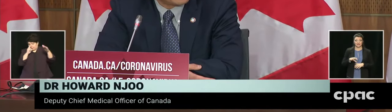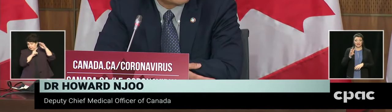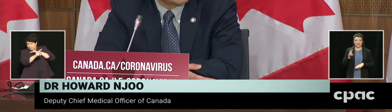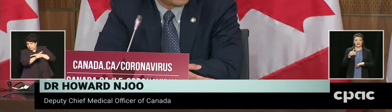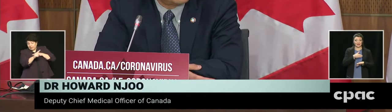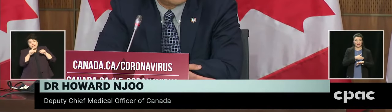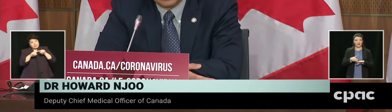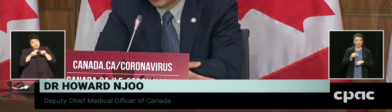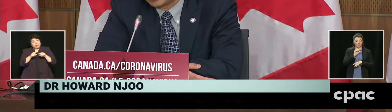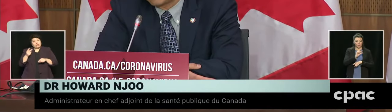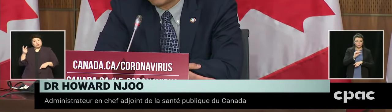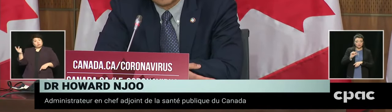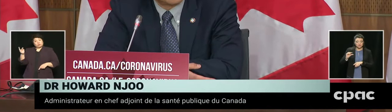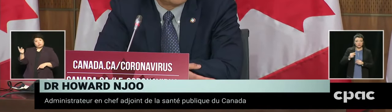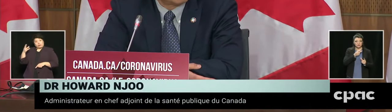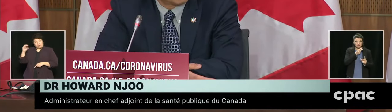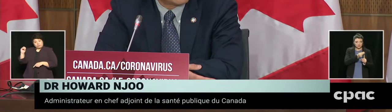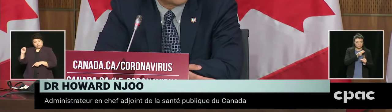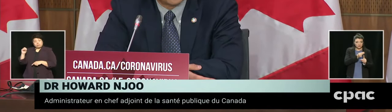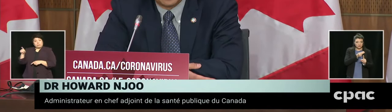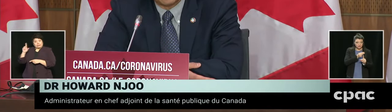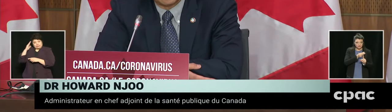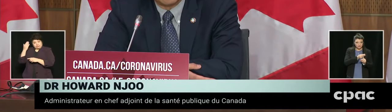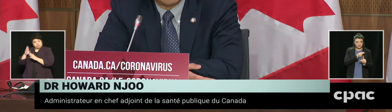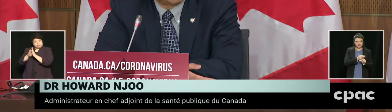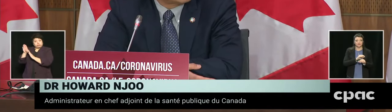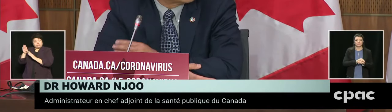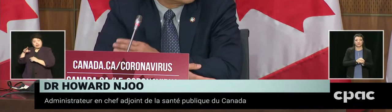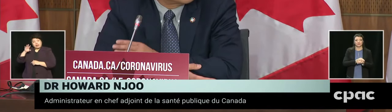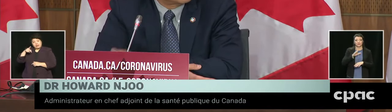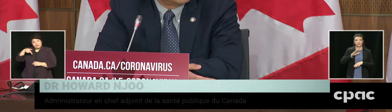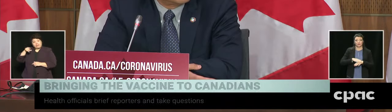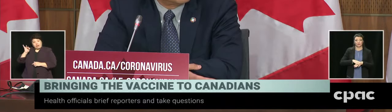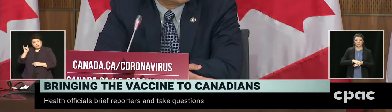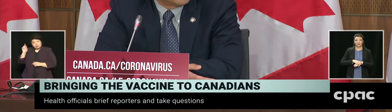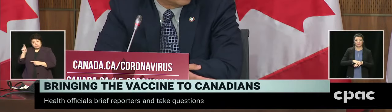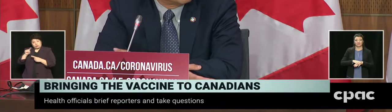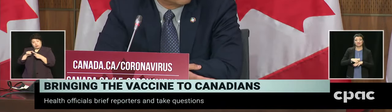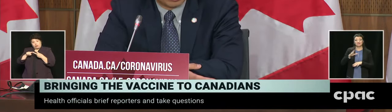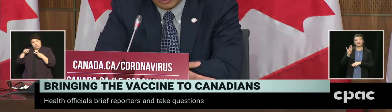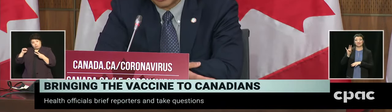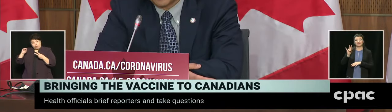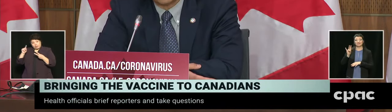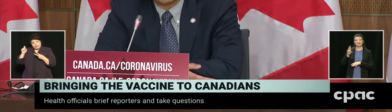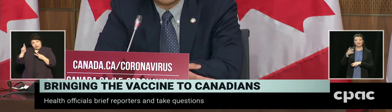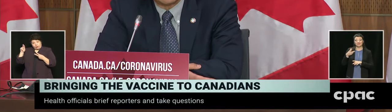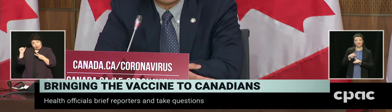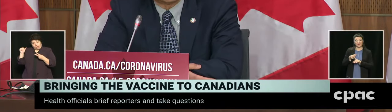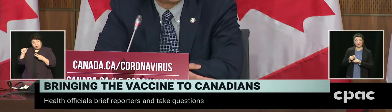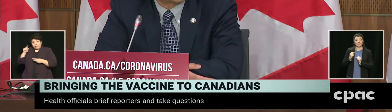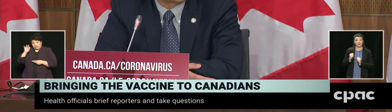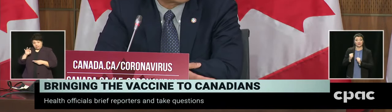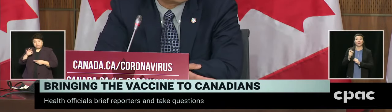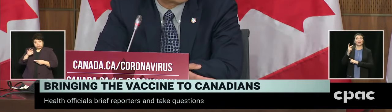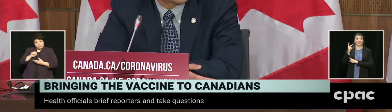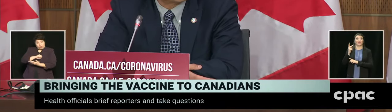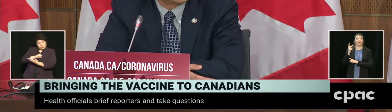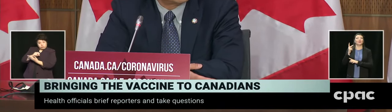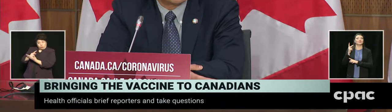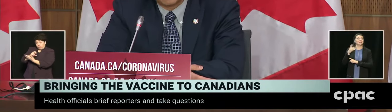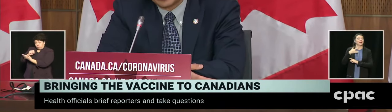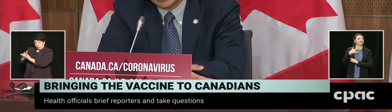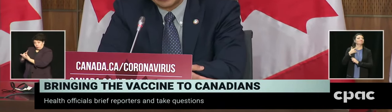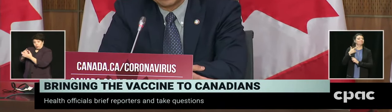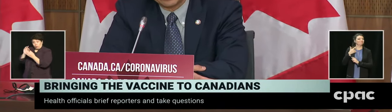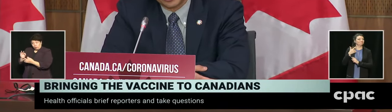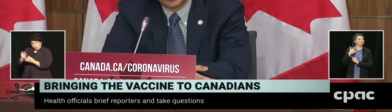promising vaccine candidates, the ones from Pfizer and Moderna, obviously are approved and are ready, obviously, for shipping